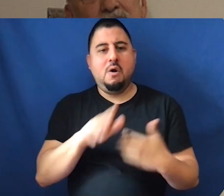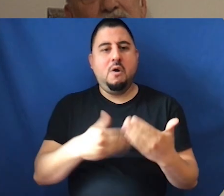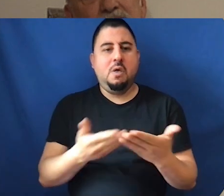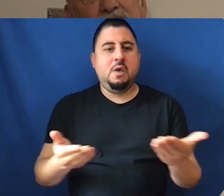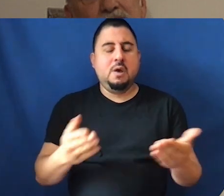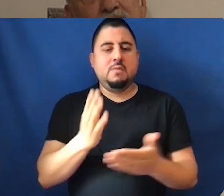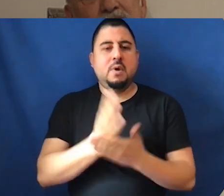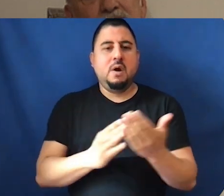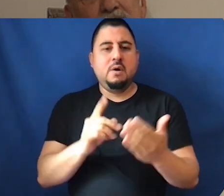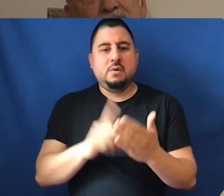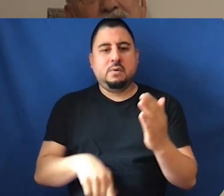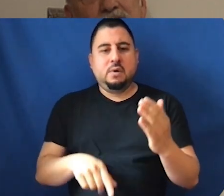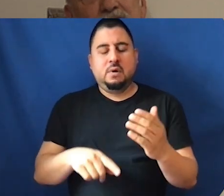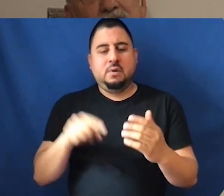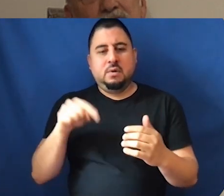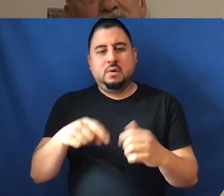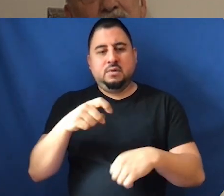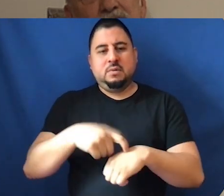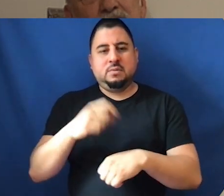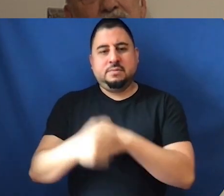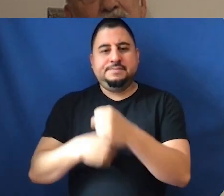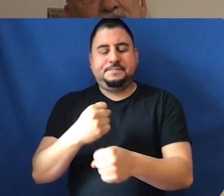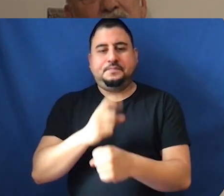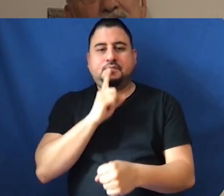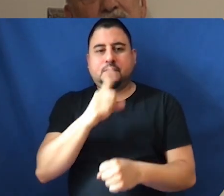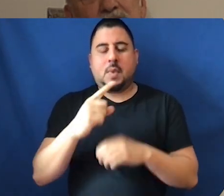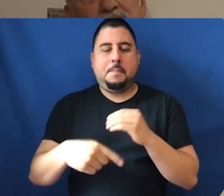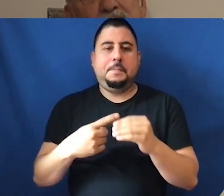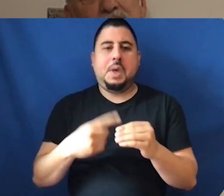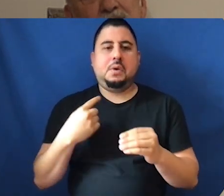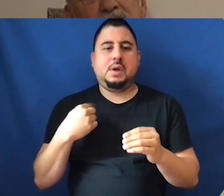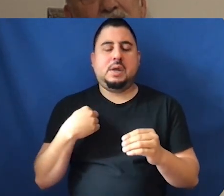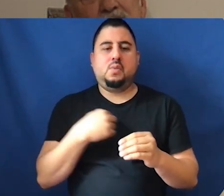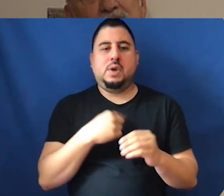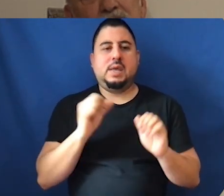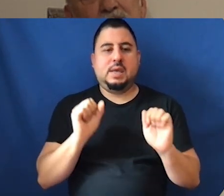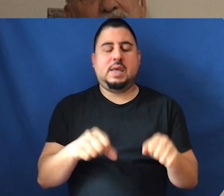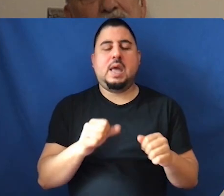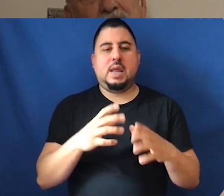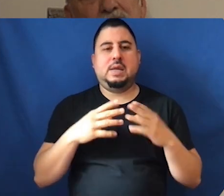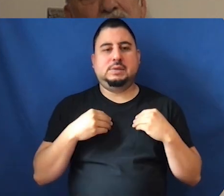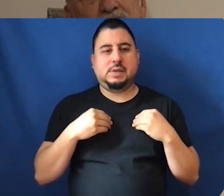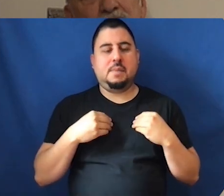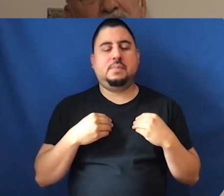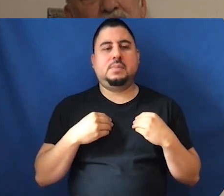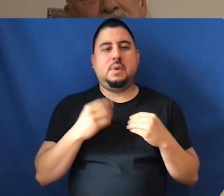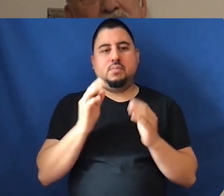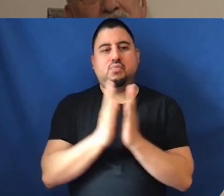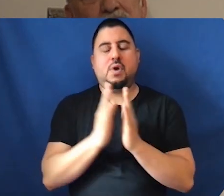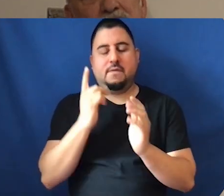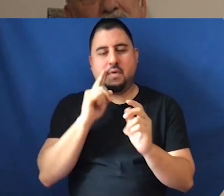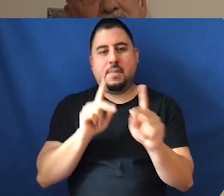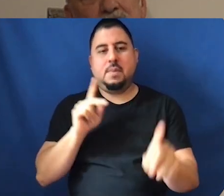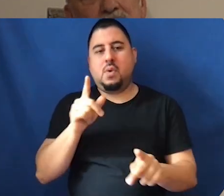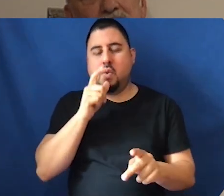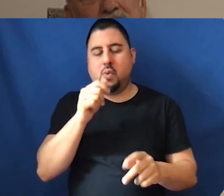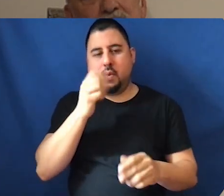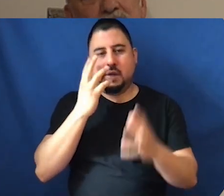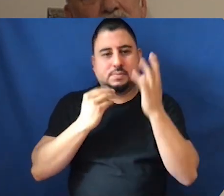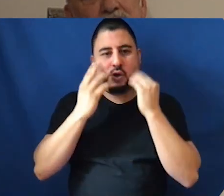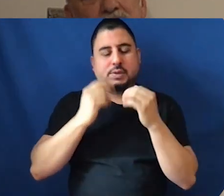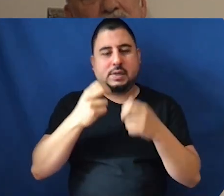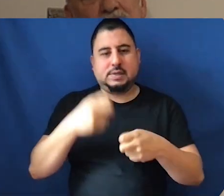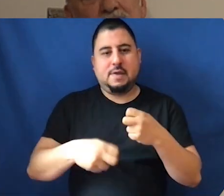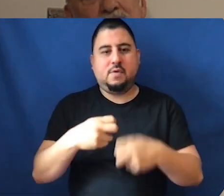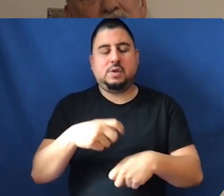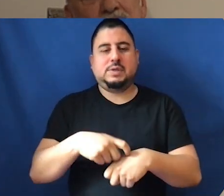things are part of what this time of the year is really all about. May we then embrace, pray for all those people who are going through difficult times, pray